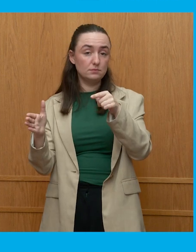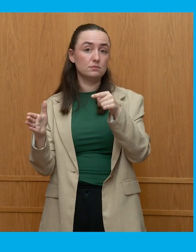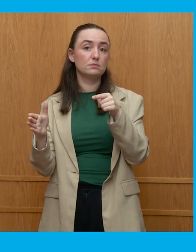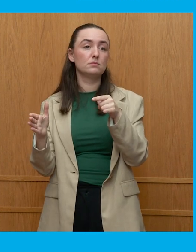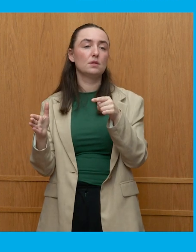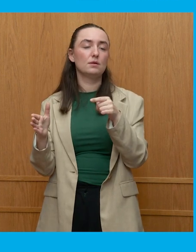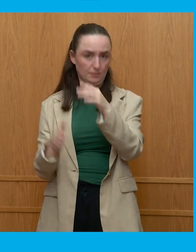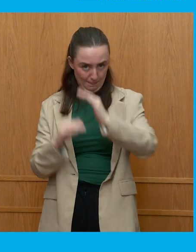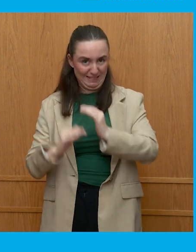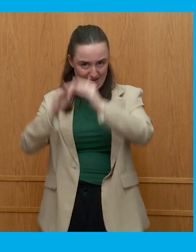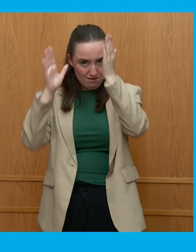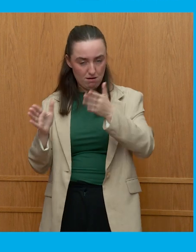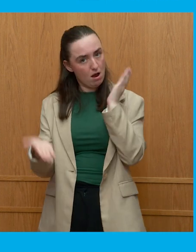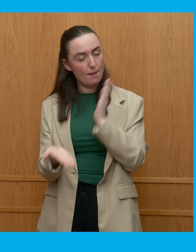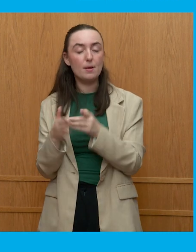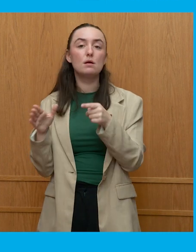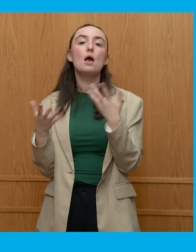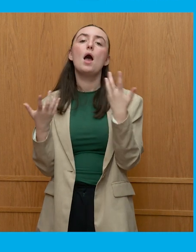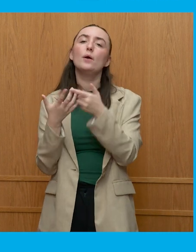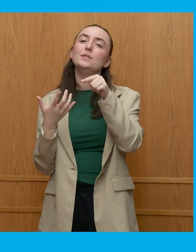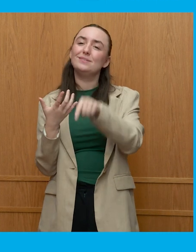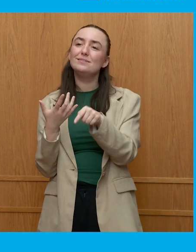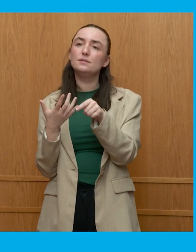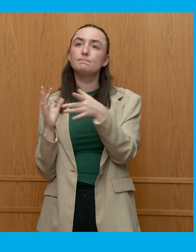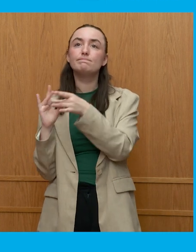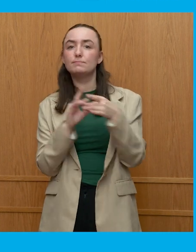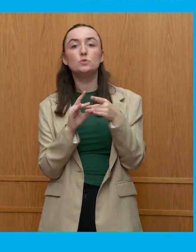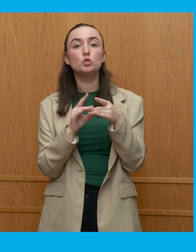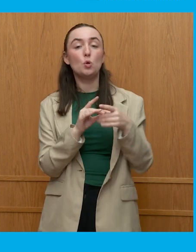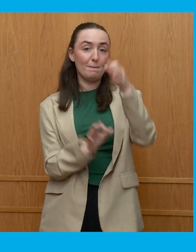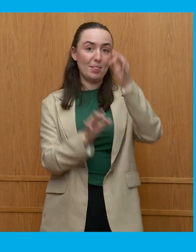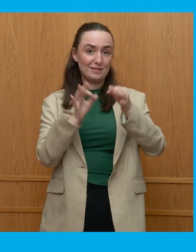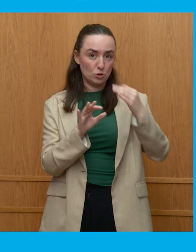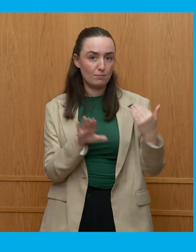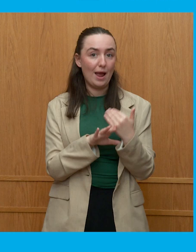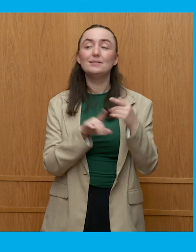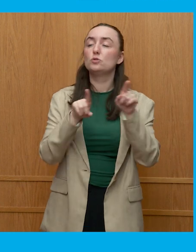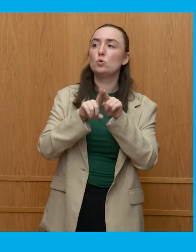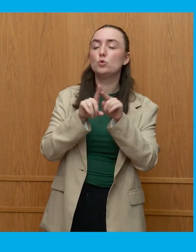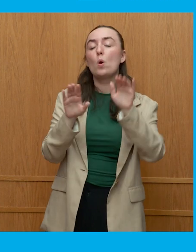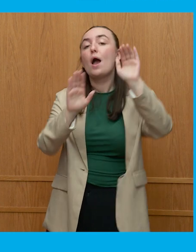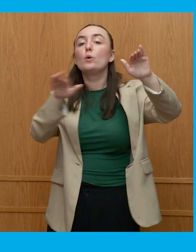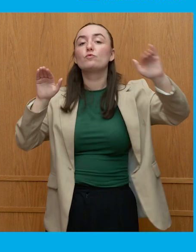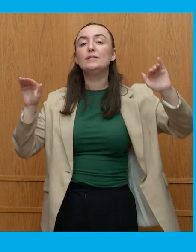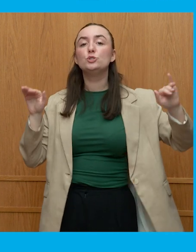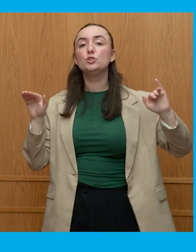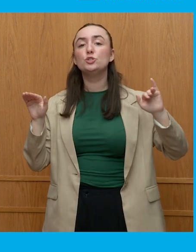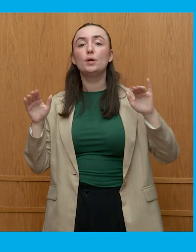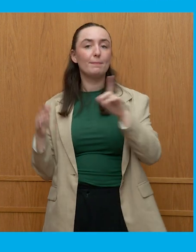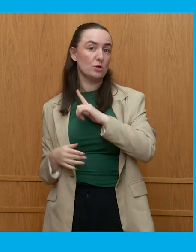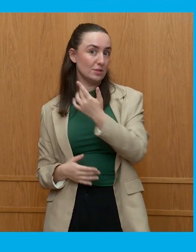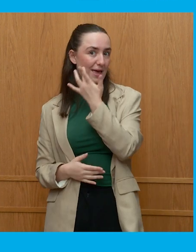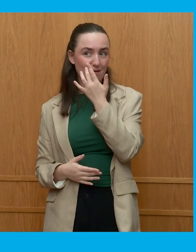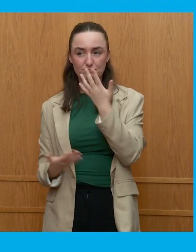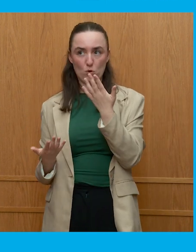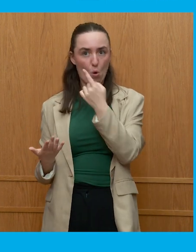to the political practice and to our outreach as well? Obviously, it's evident in all the events that happen here,